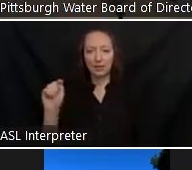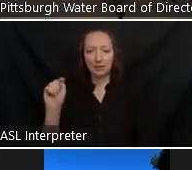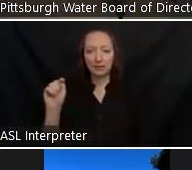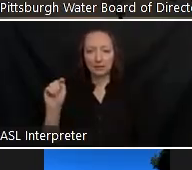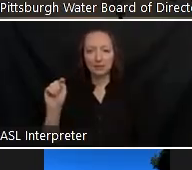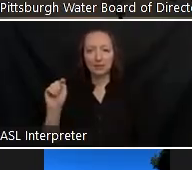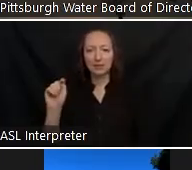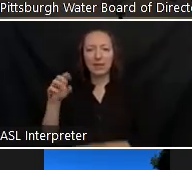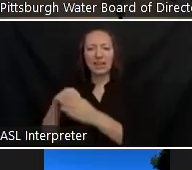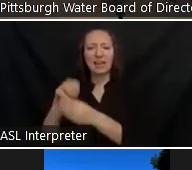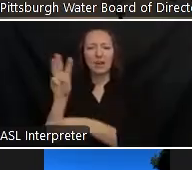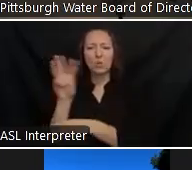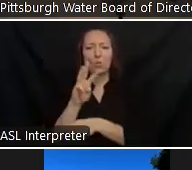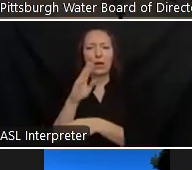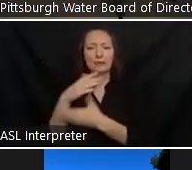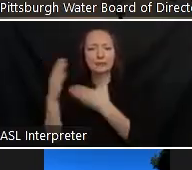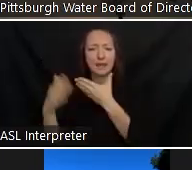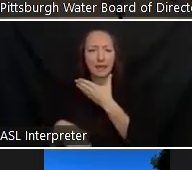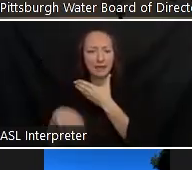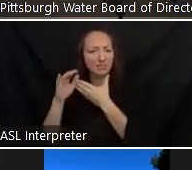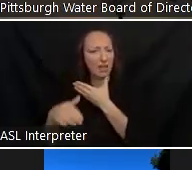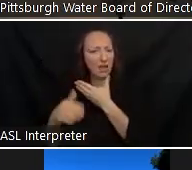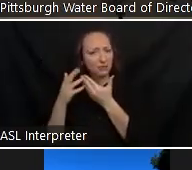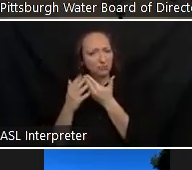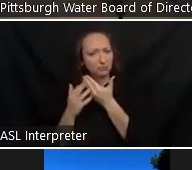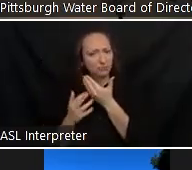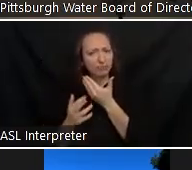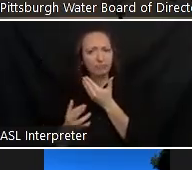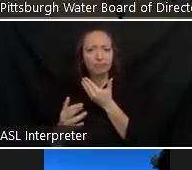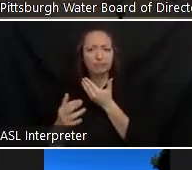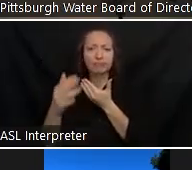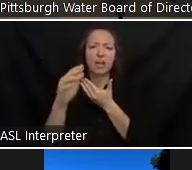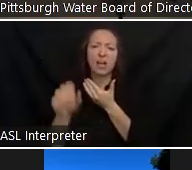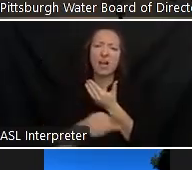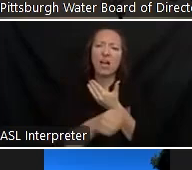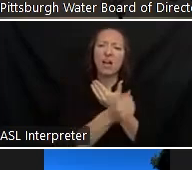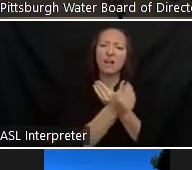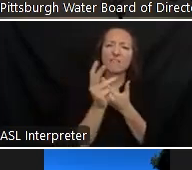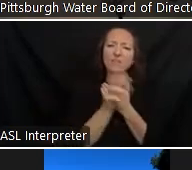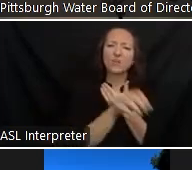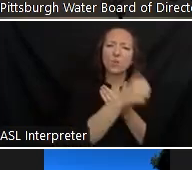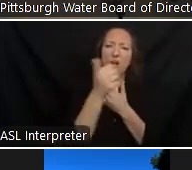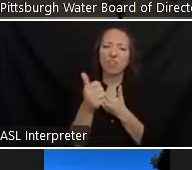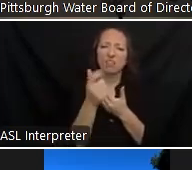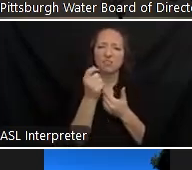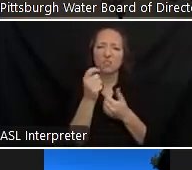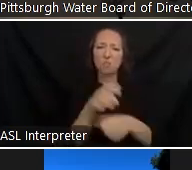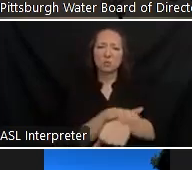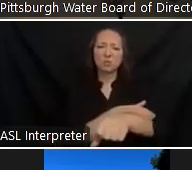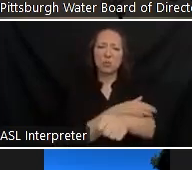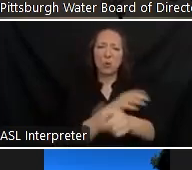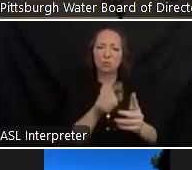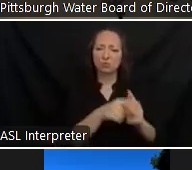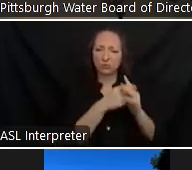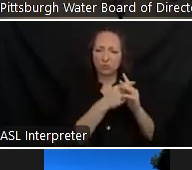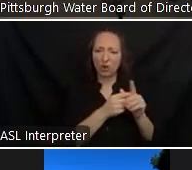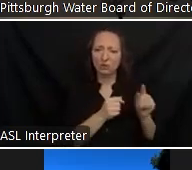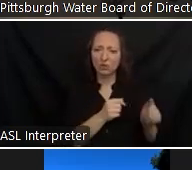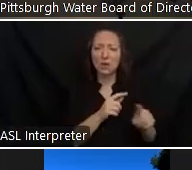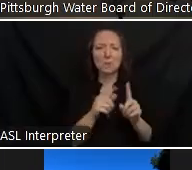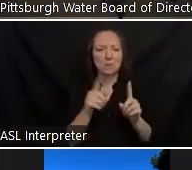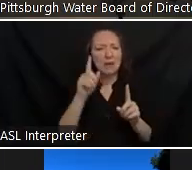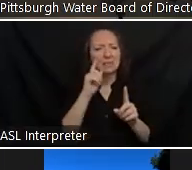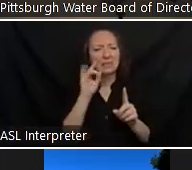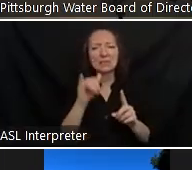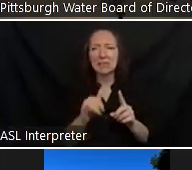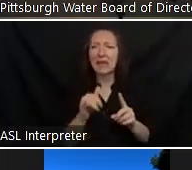The others have been a little bit slower to start up, but they're going, I think, pretty well against what